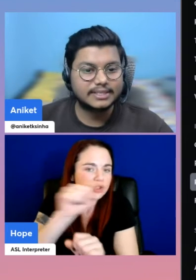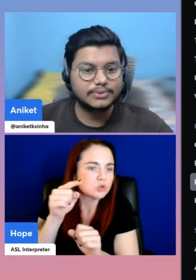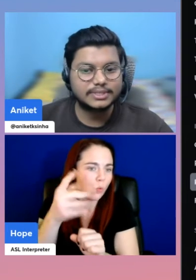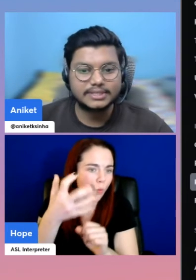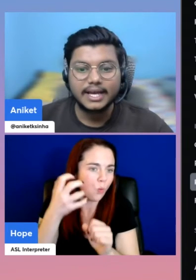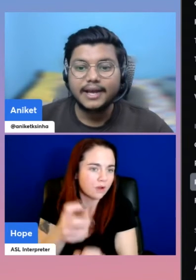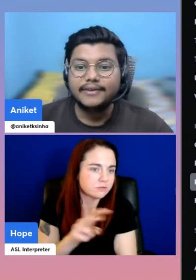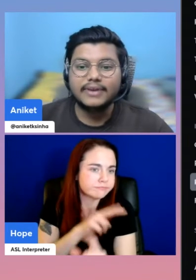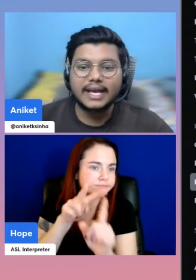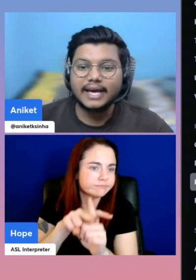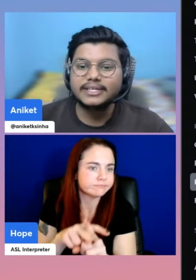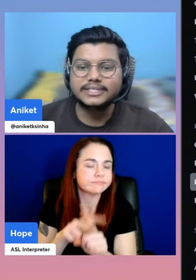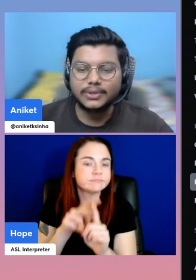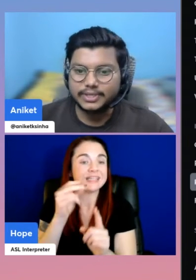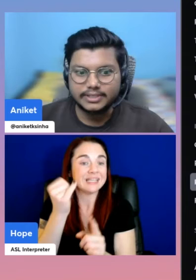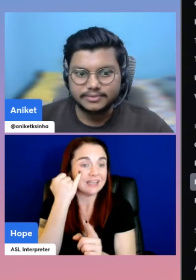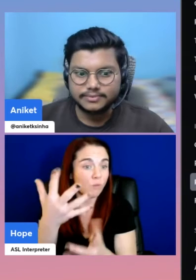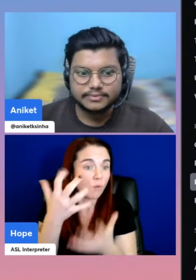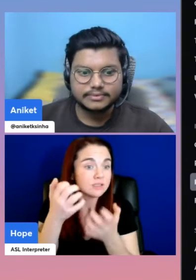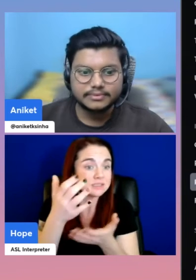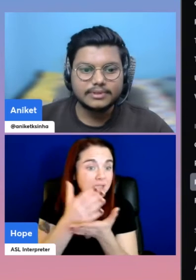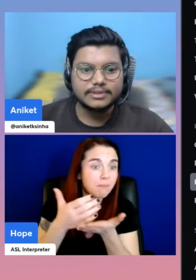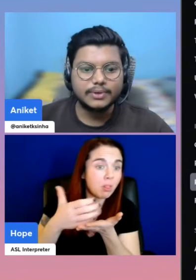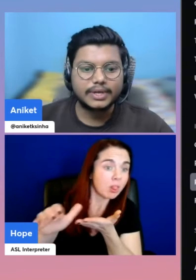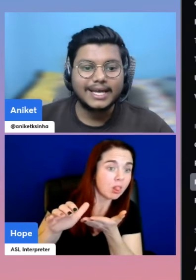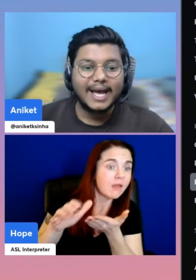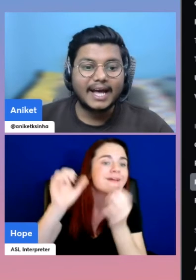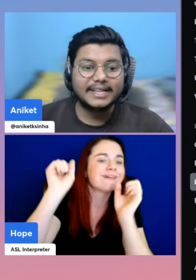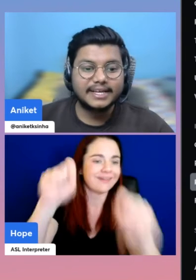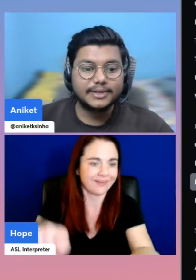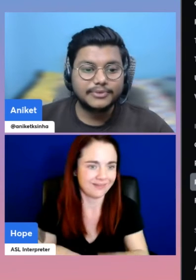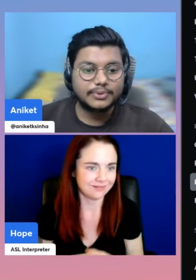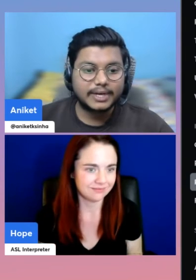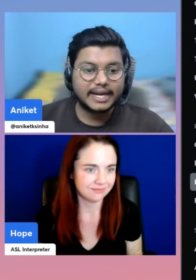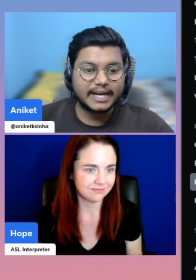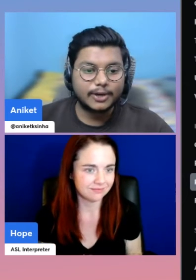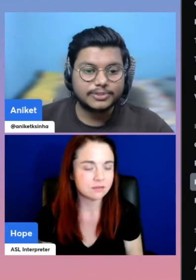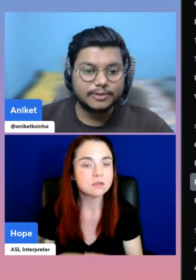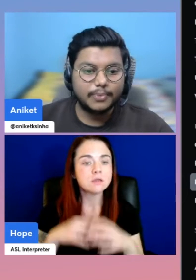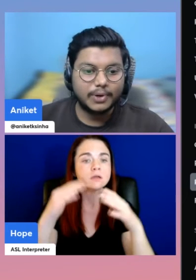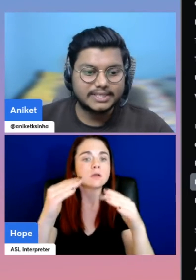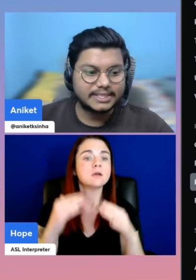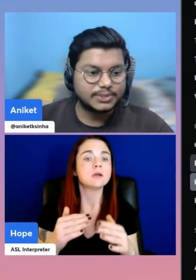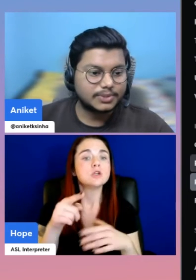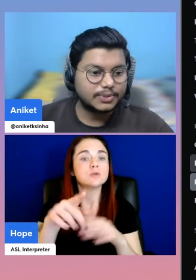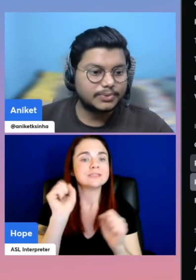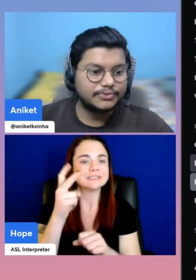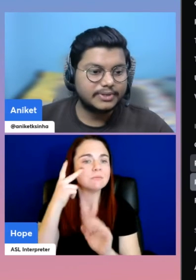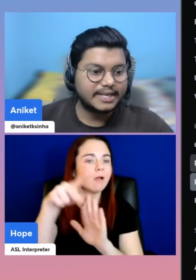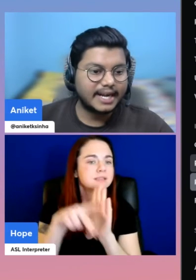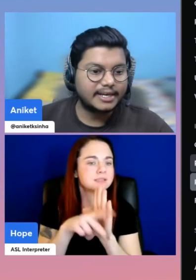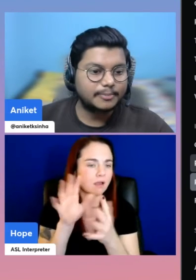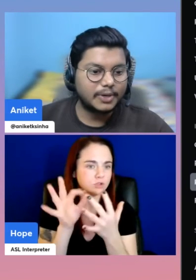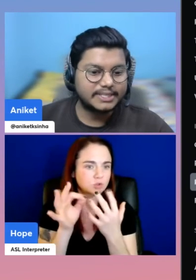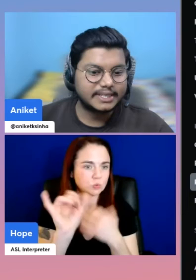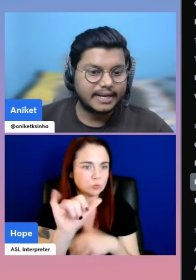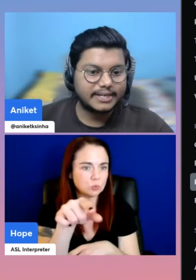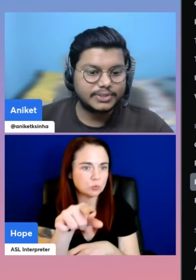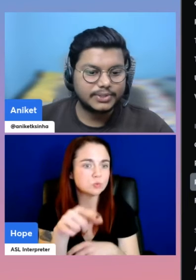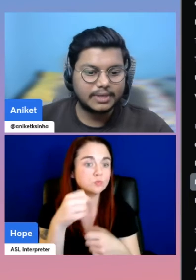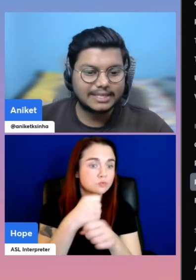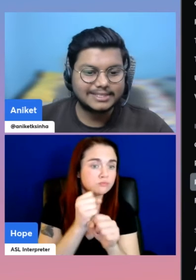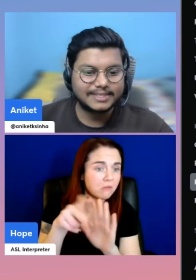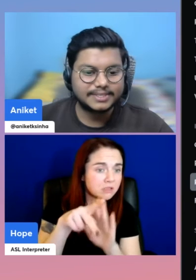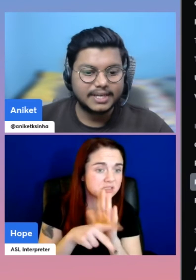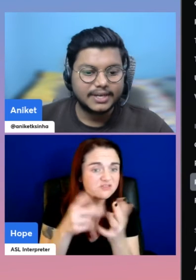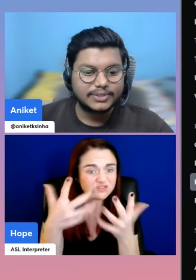of exclusions, we can exclude it. Okay, and then you are getting an option of policies. So you created the policy here, right? So